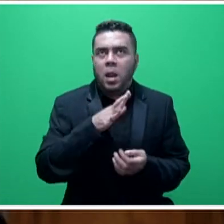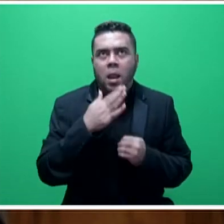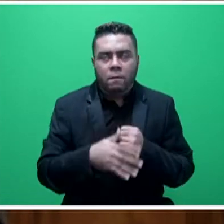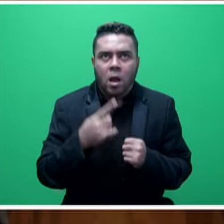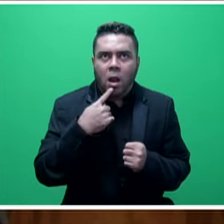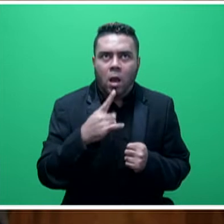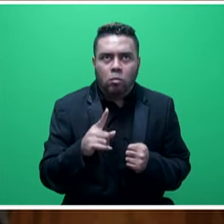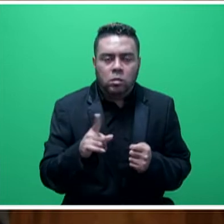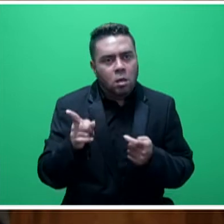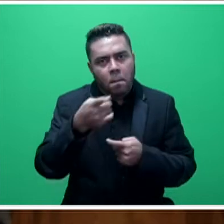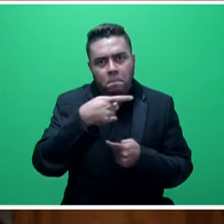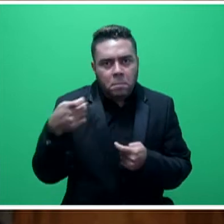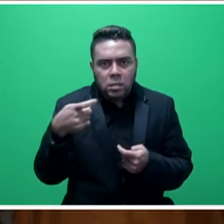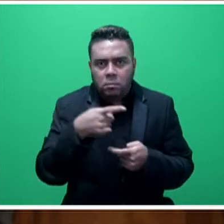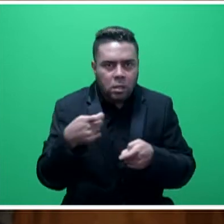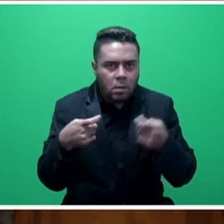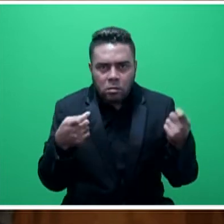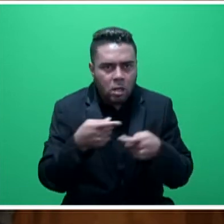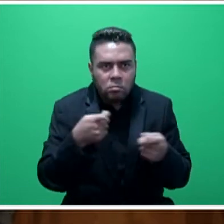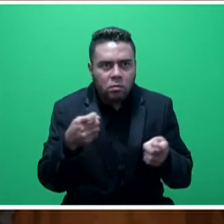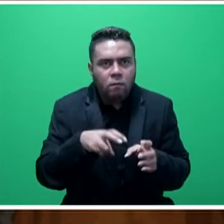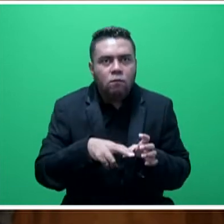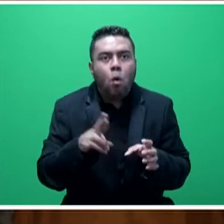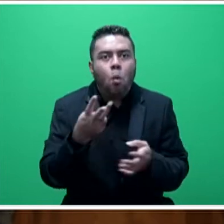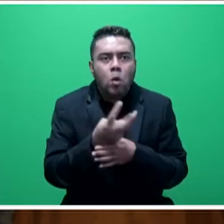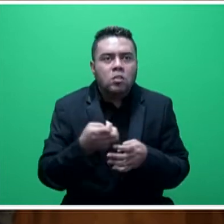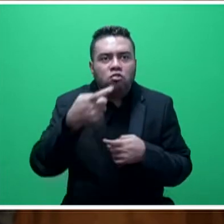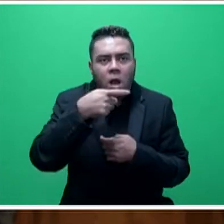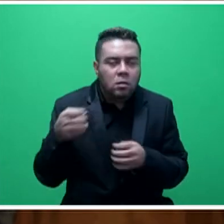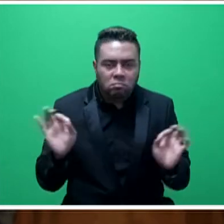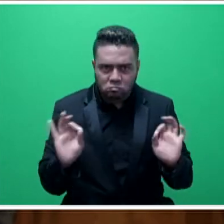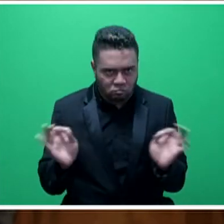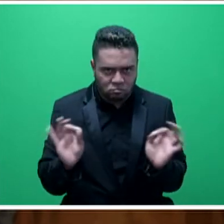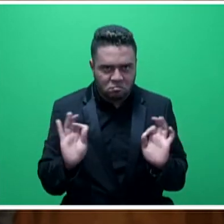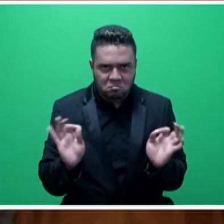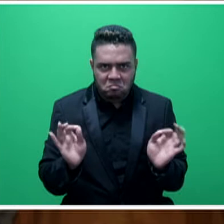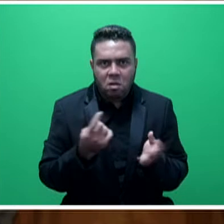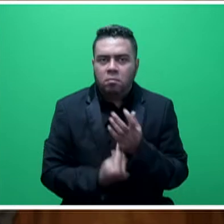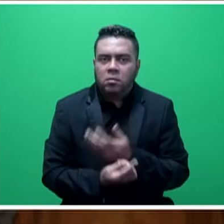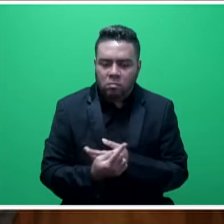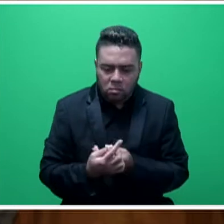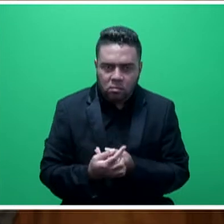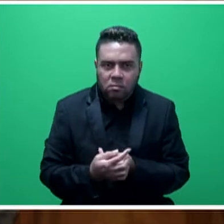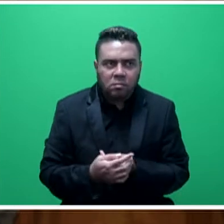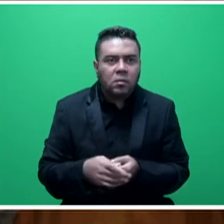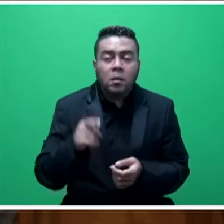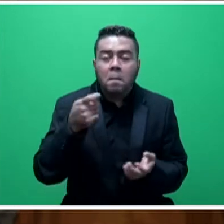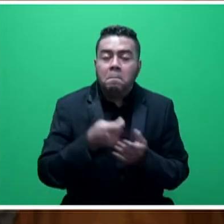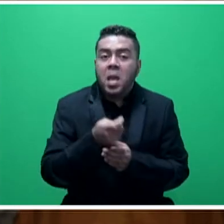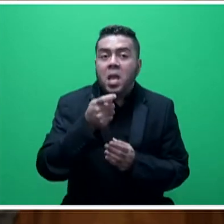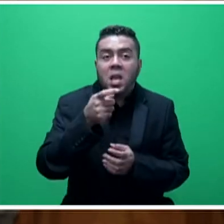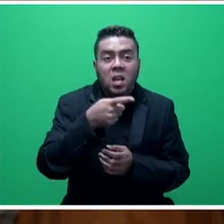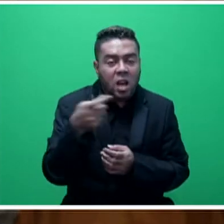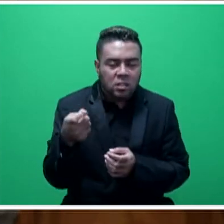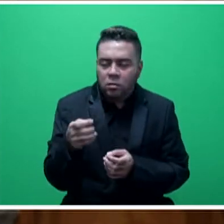First government understands that civil servants need security, as well as during these challenging times, a pay cut was not the